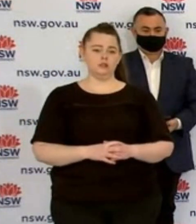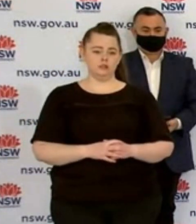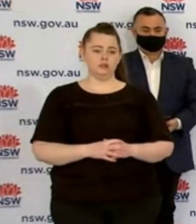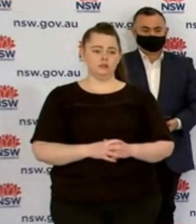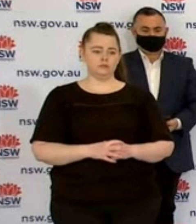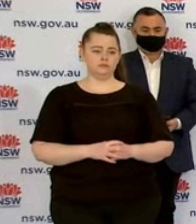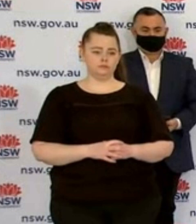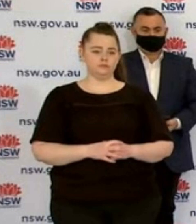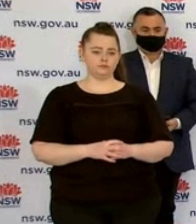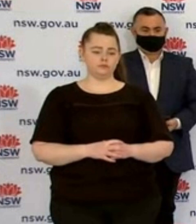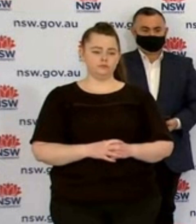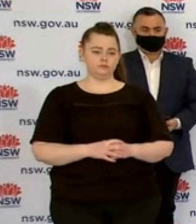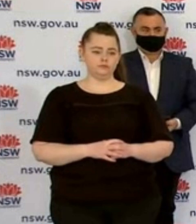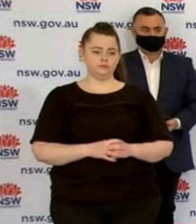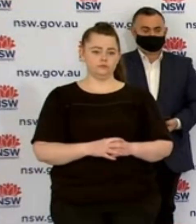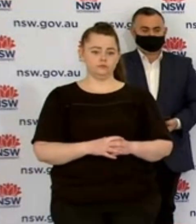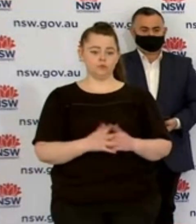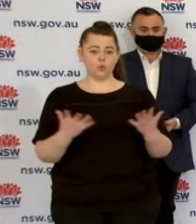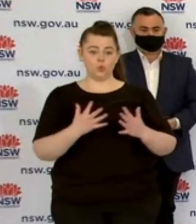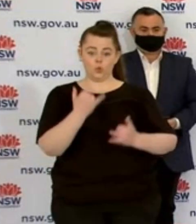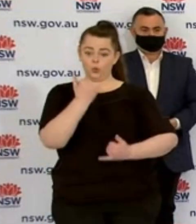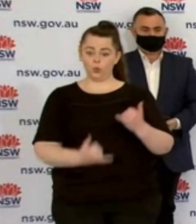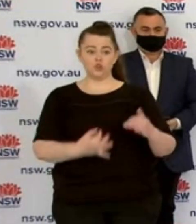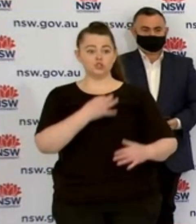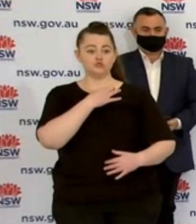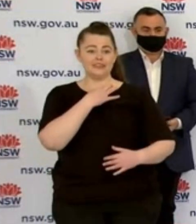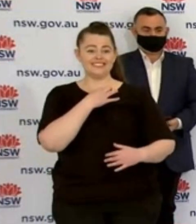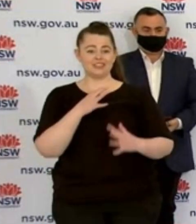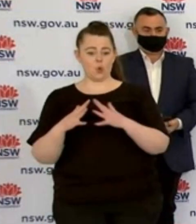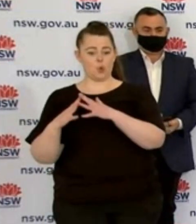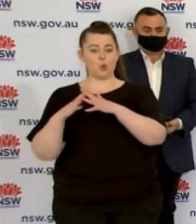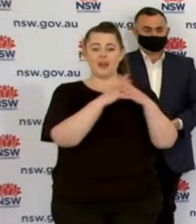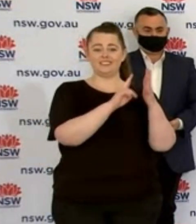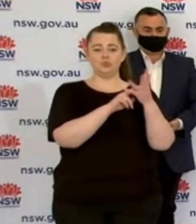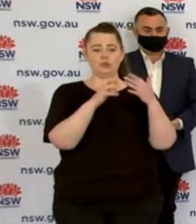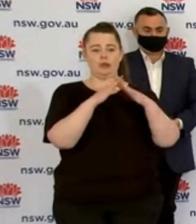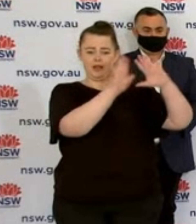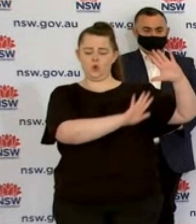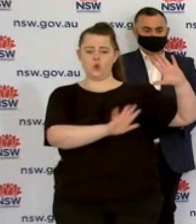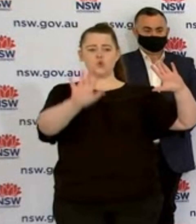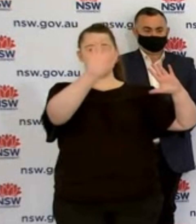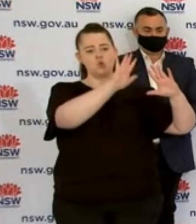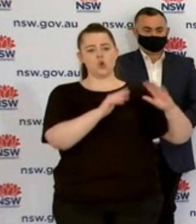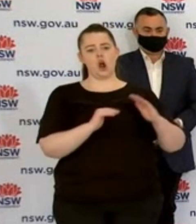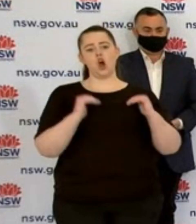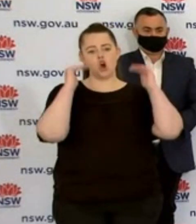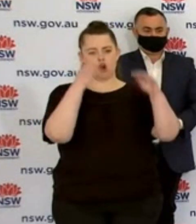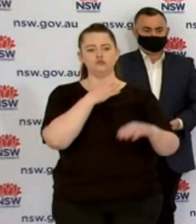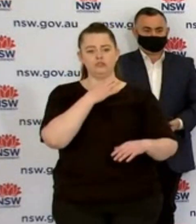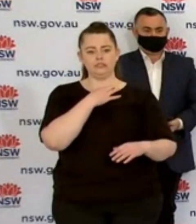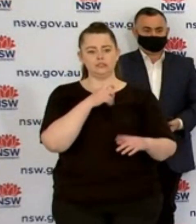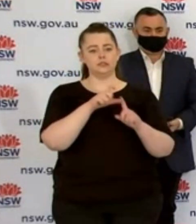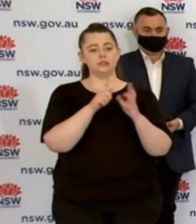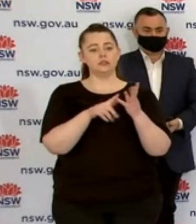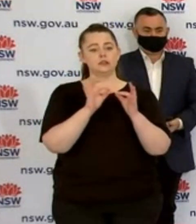In terms of the risk areas, I'm very concerned about Western New South Wales. We have cases in Dubbo,